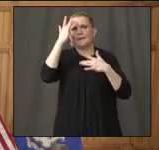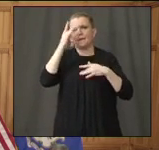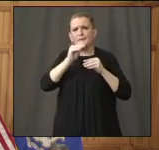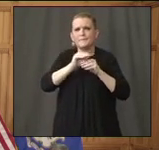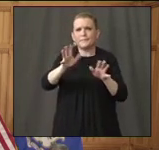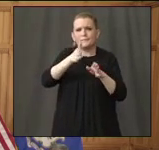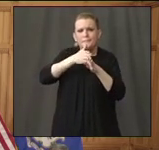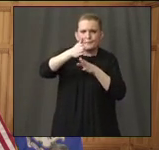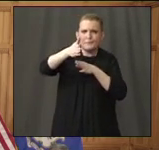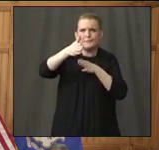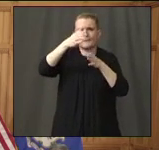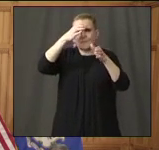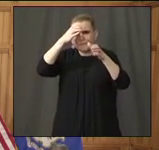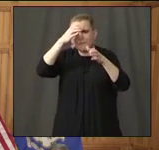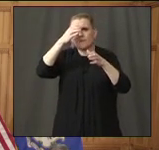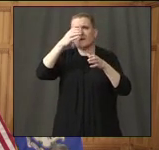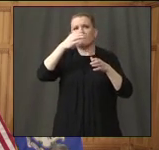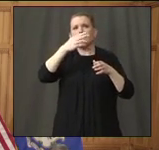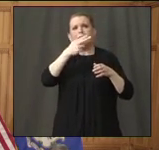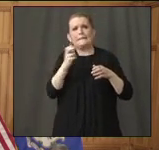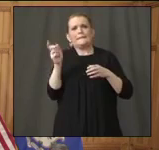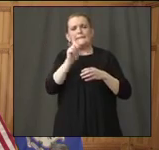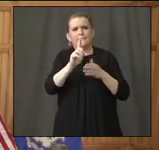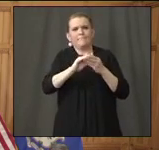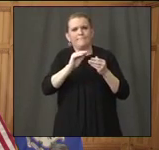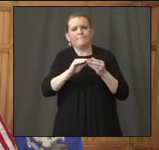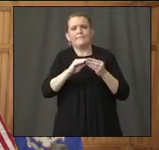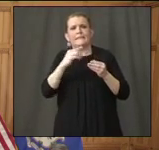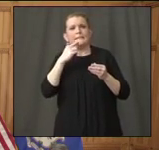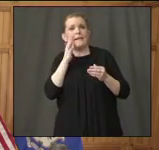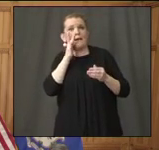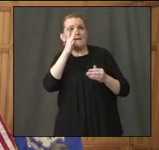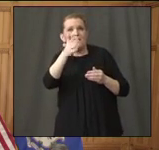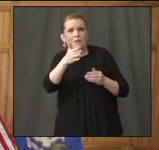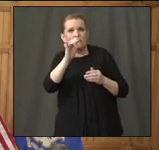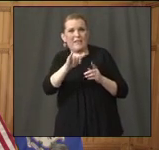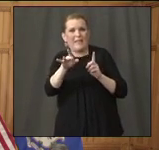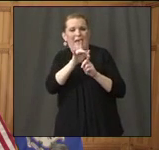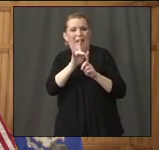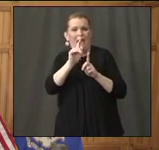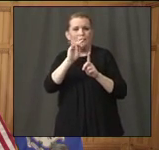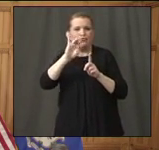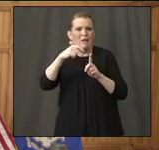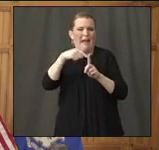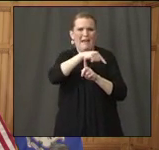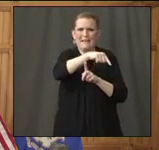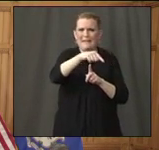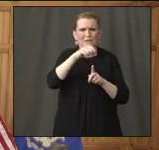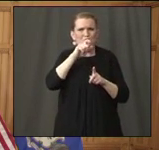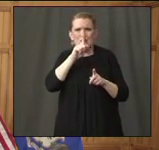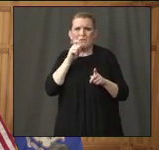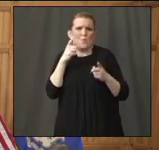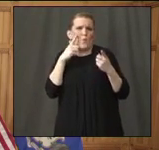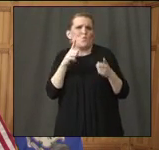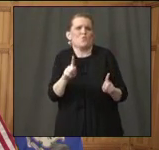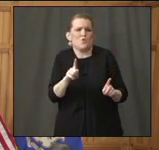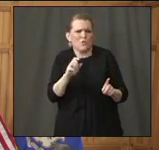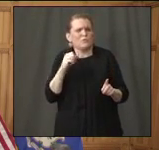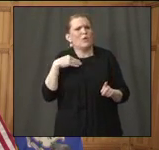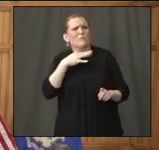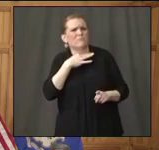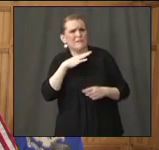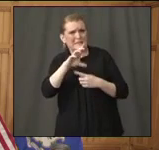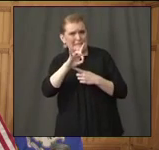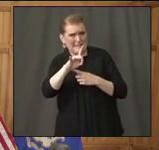has the state DPH been doing tracing in recent weeks? And if so, how many people